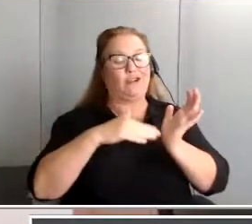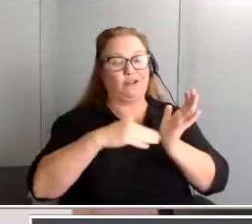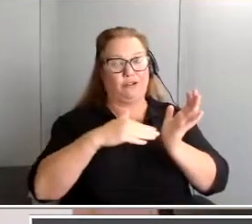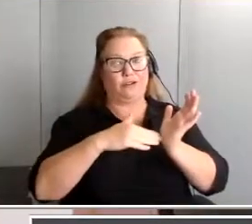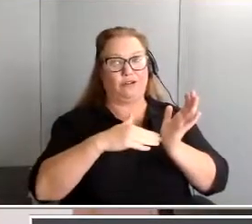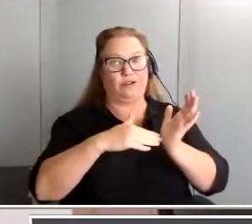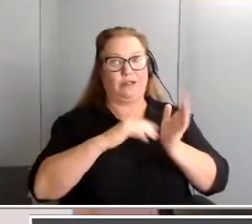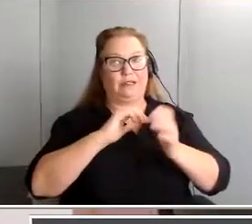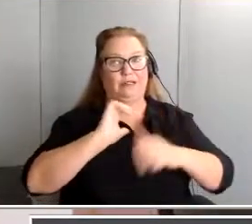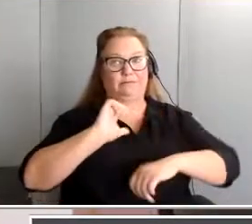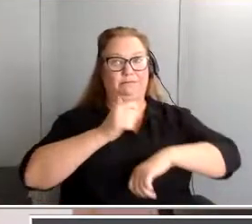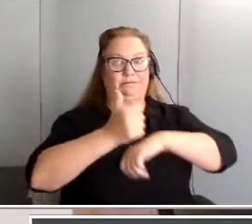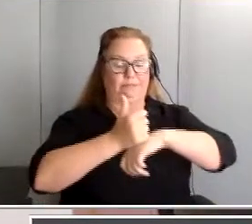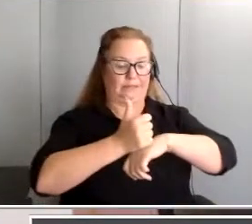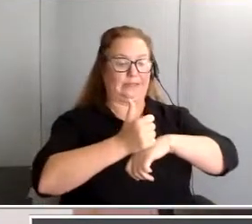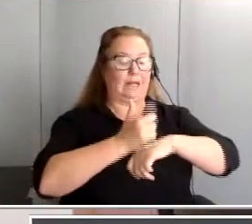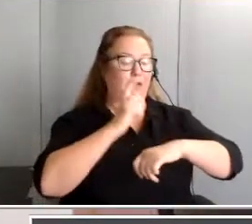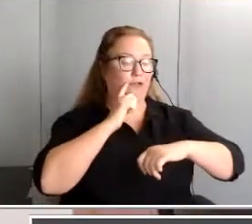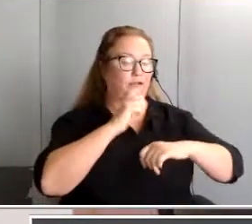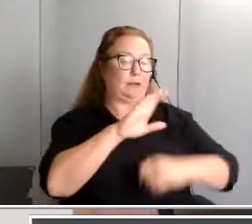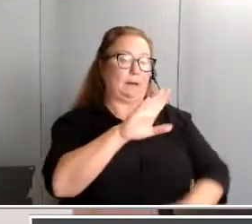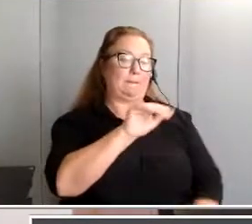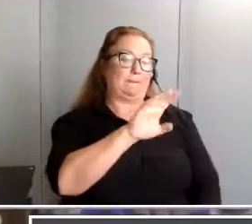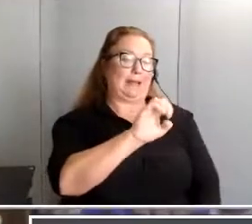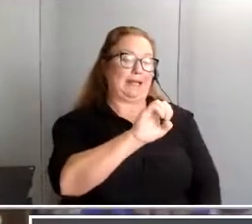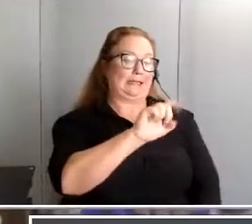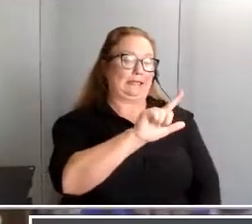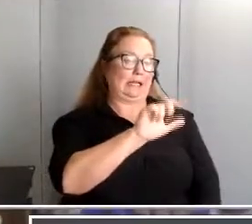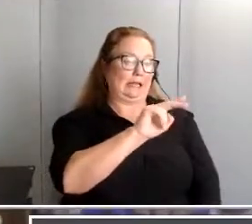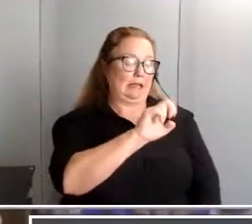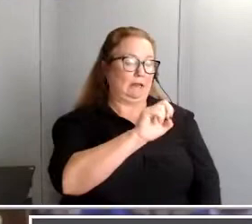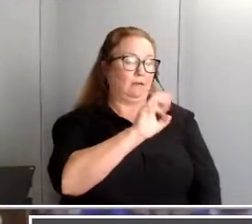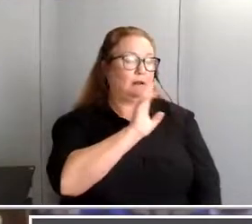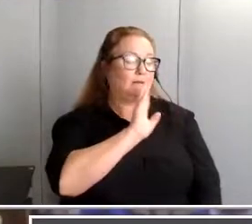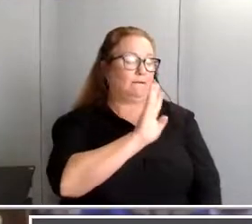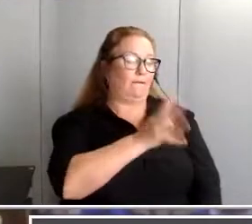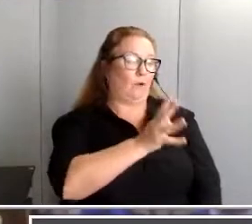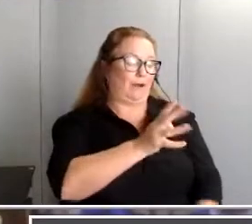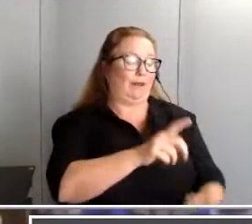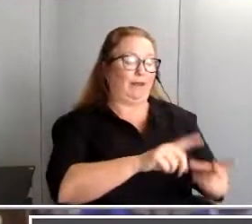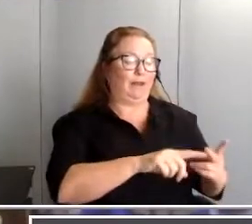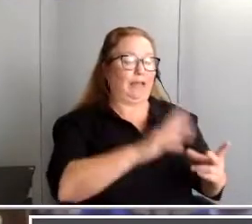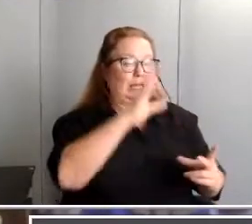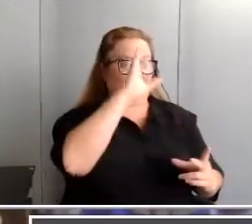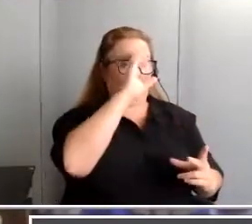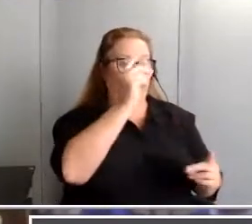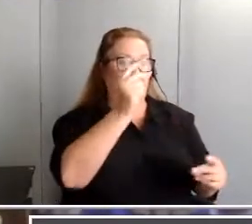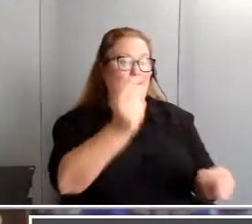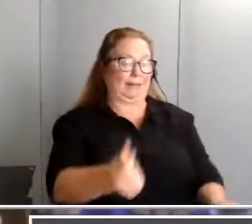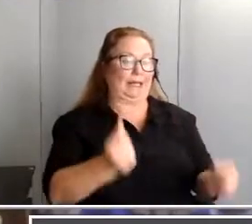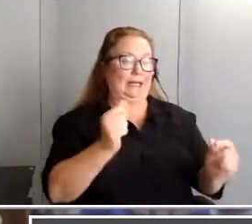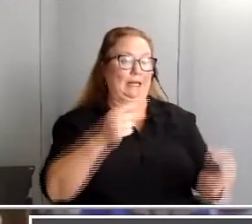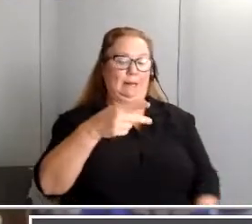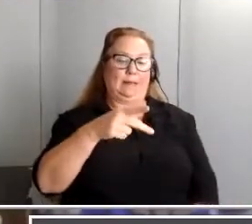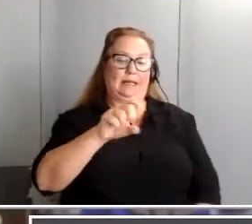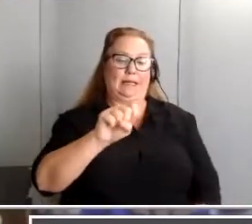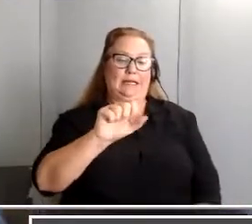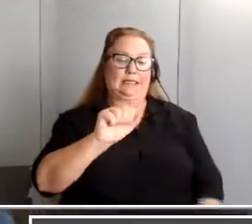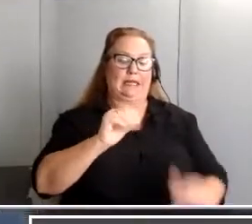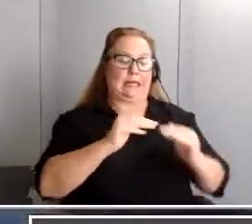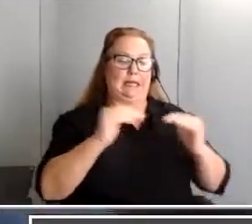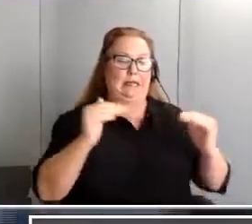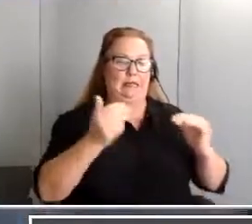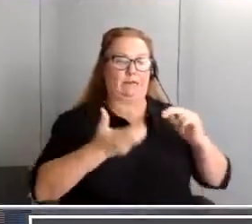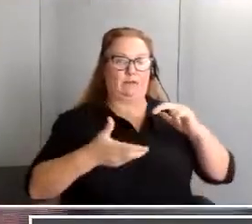a baseline for me. Started when I turned 40. And he knew immediately when my PSA levels began to increase.